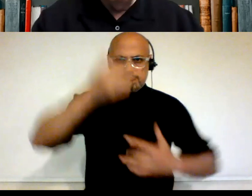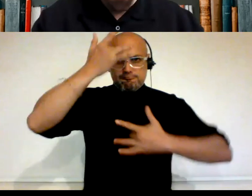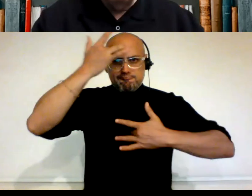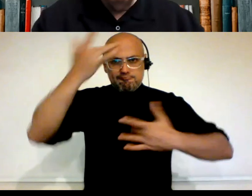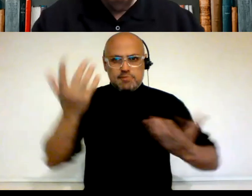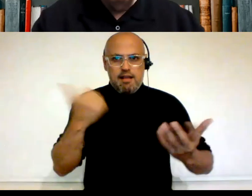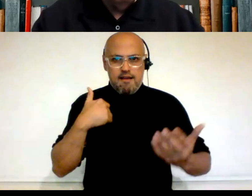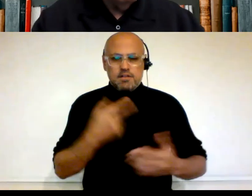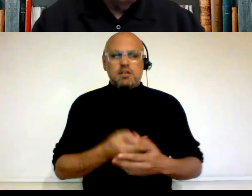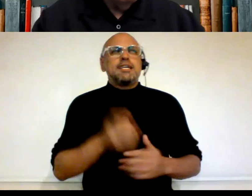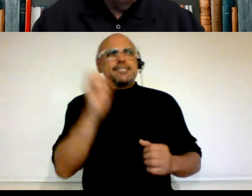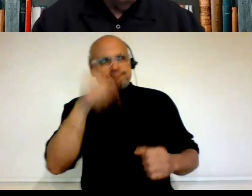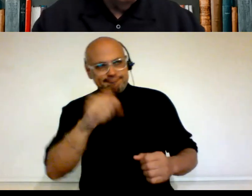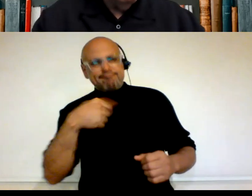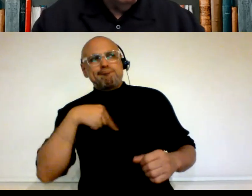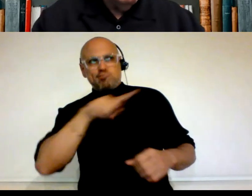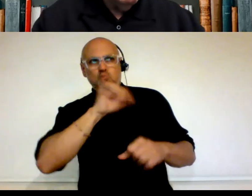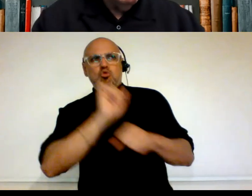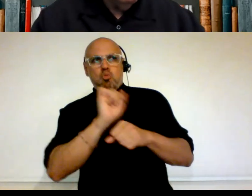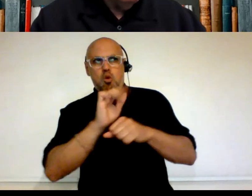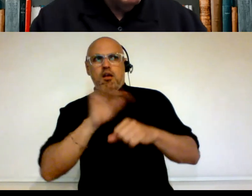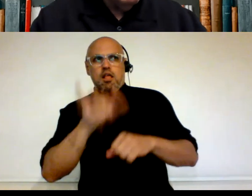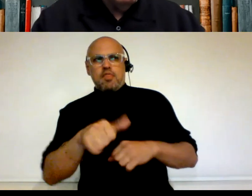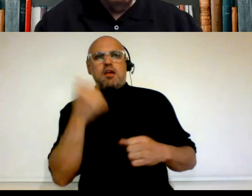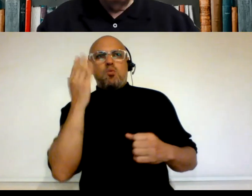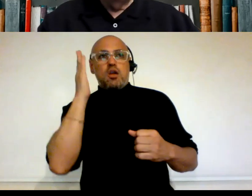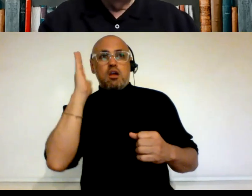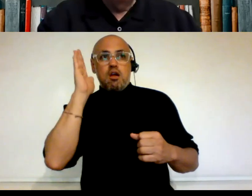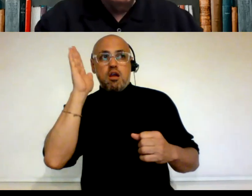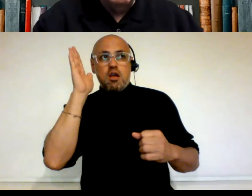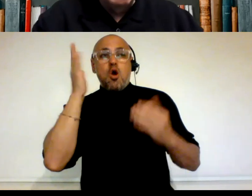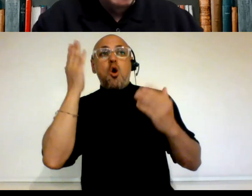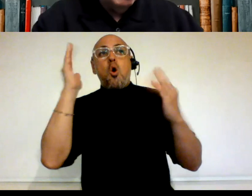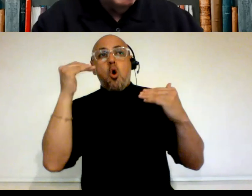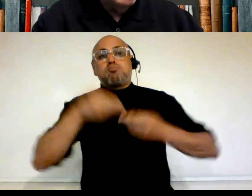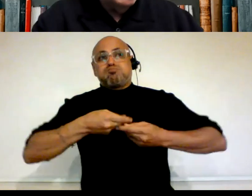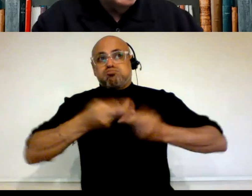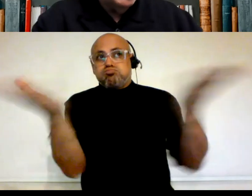that, and we hope to have that rolled out by the time we return back to campus. So definitely.